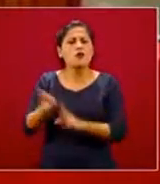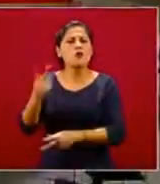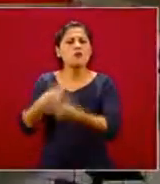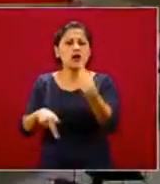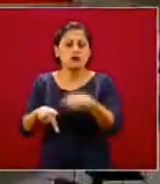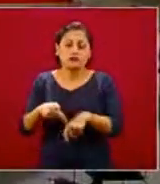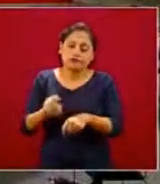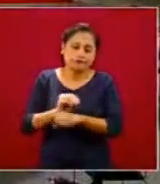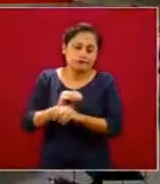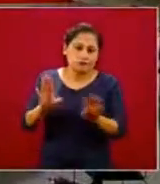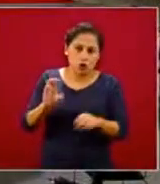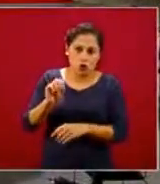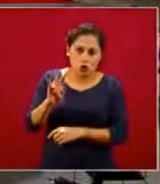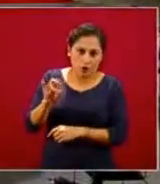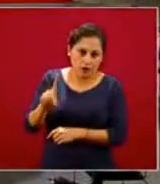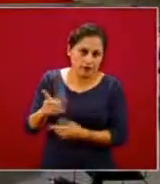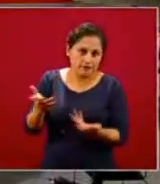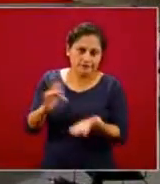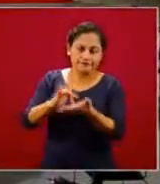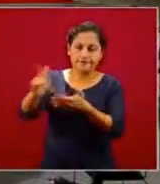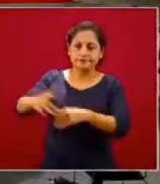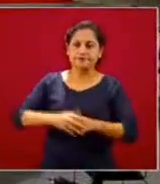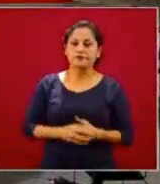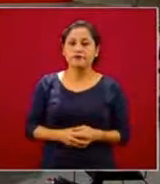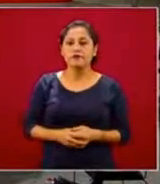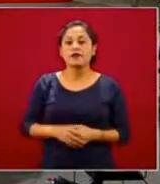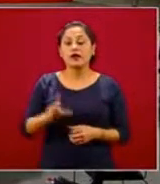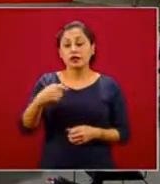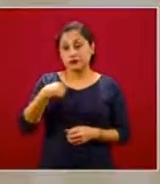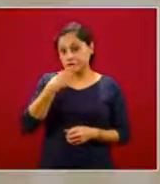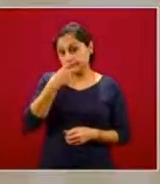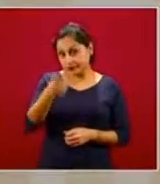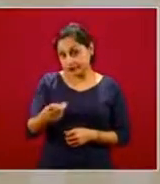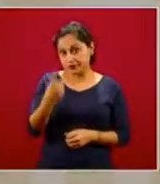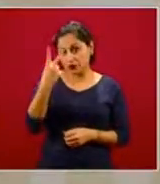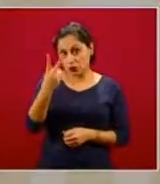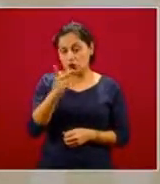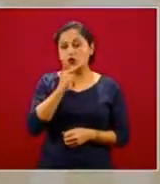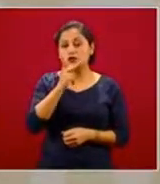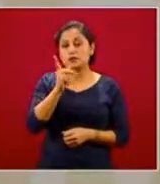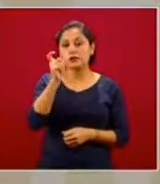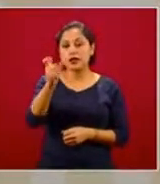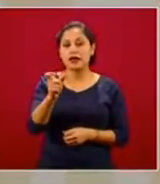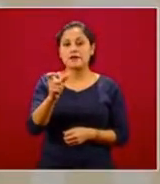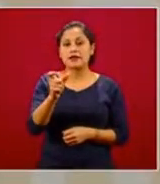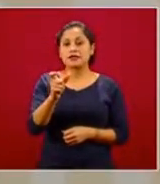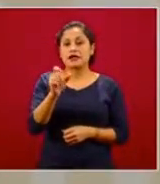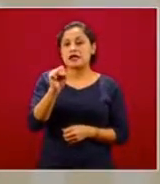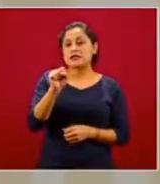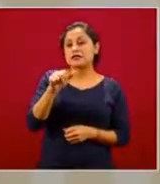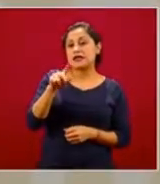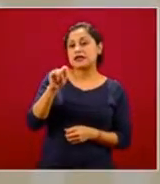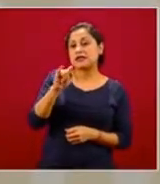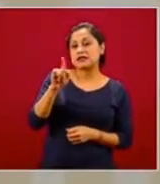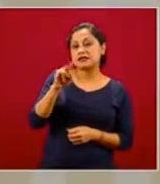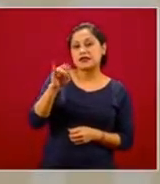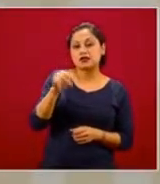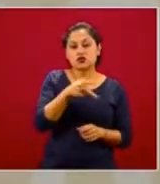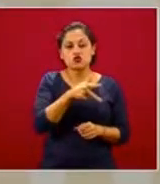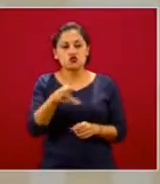Gracias. this year, and Muchas we gracias. Yo have digo unas palabras nada más. impacts that we never Desafortunadamente, no, foresaw, la how do you see sanitización que that se working hace out? hacia